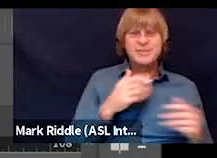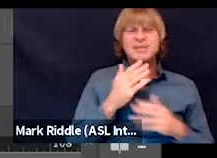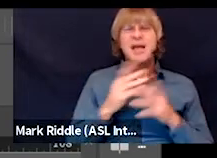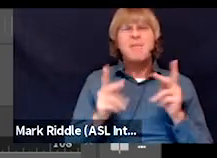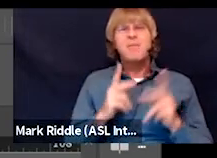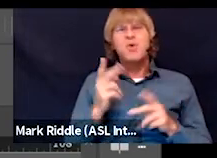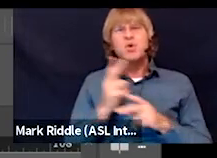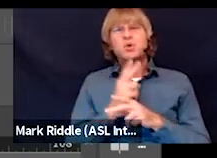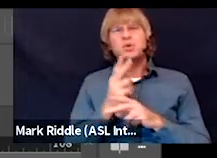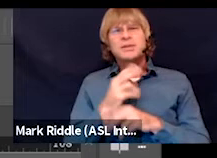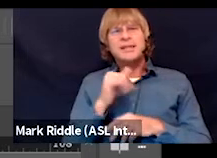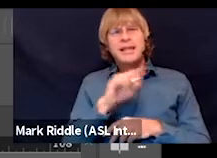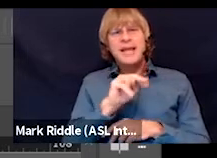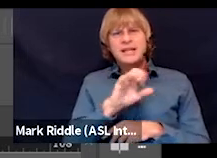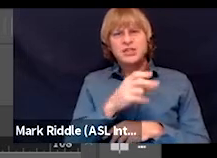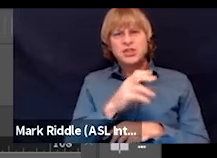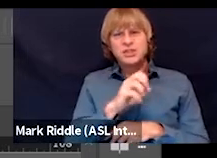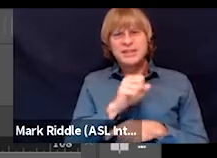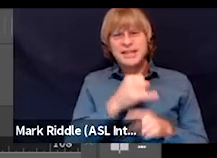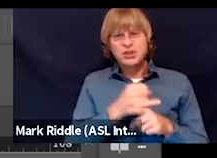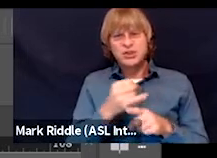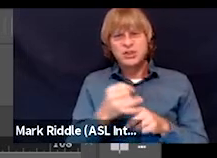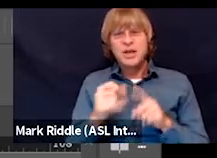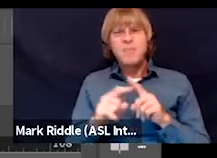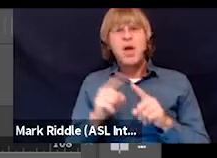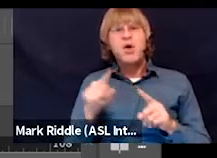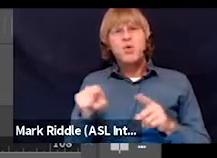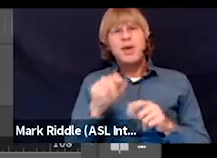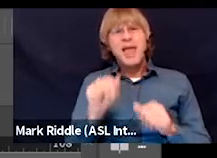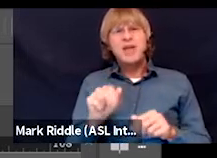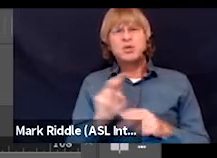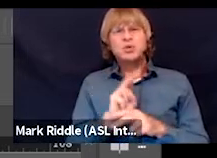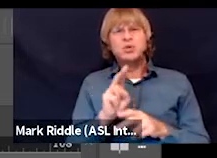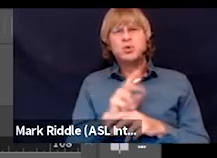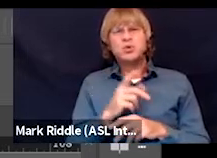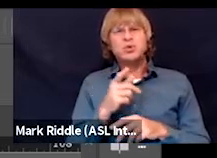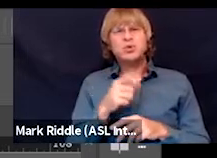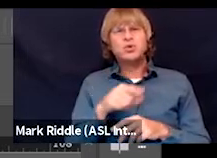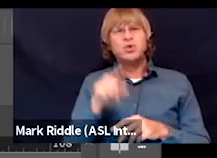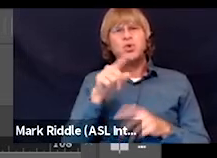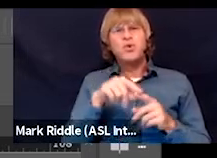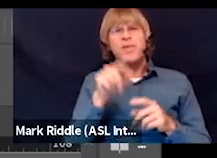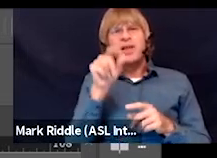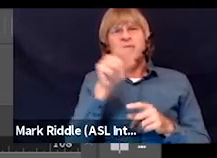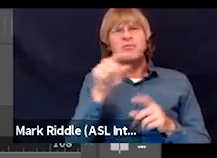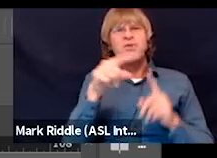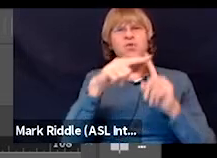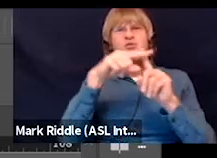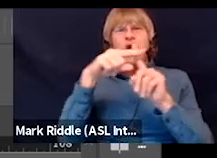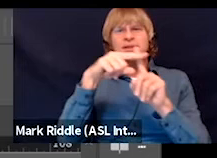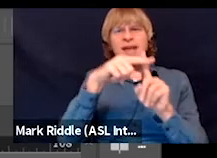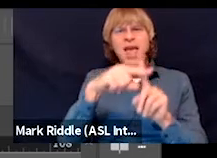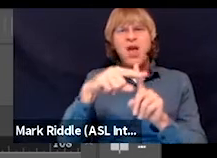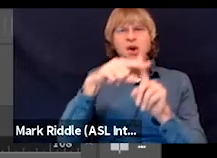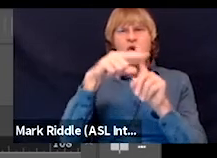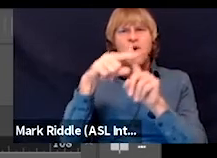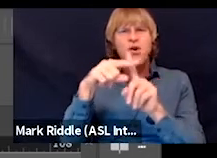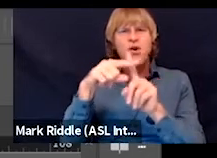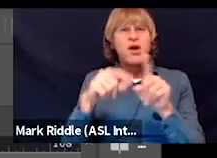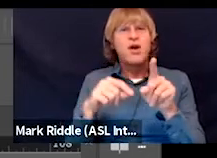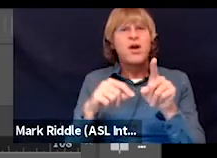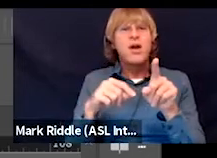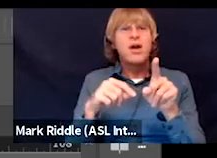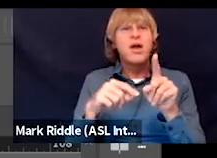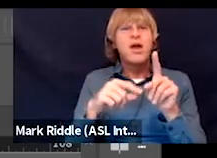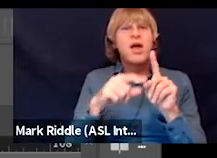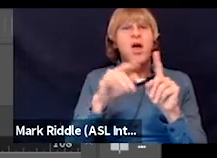think in inches, but you can either go up here to this little crosshair and hold